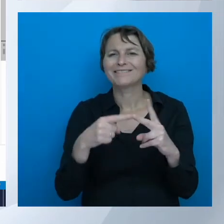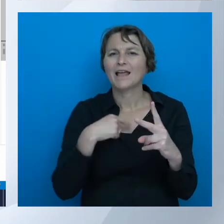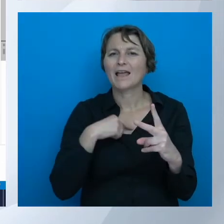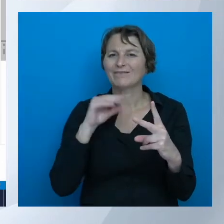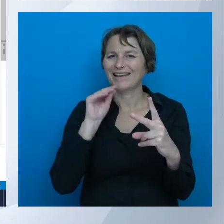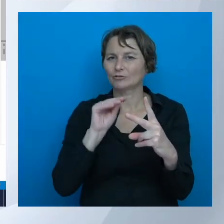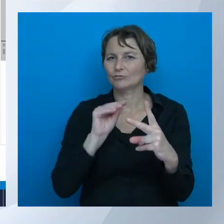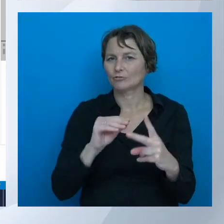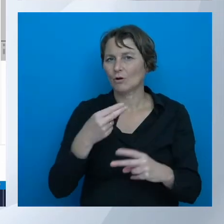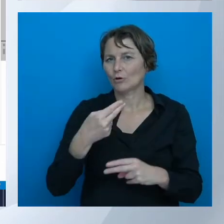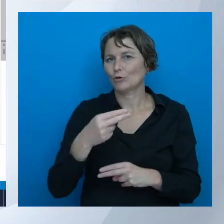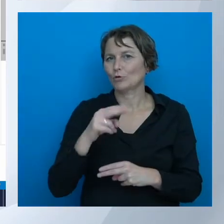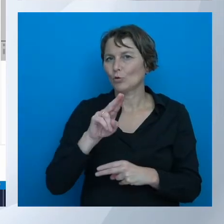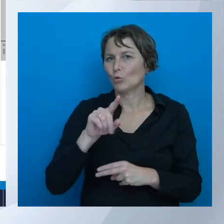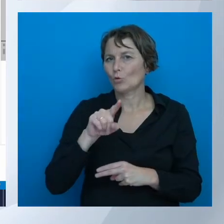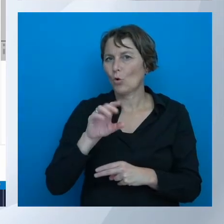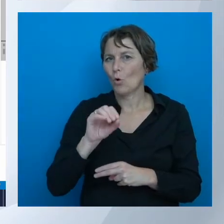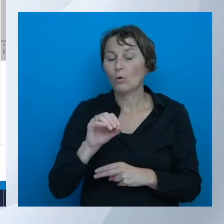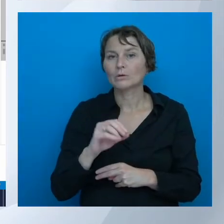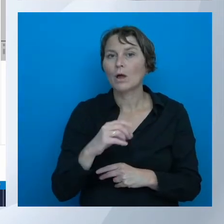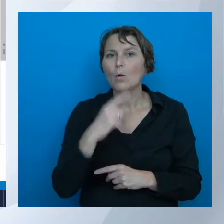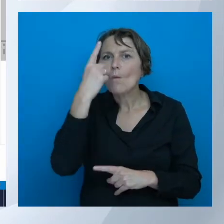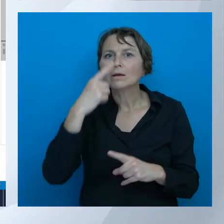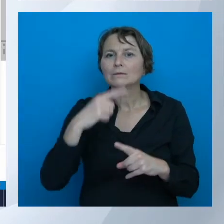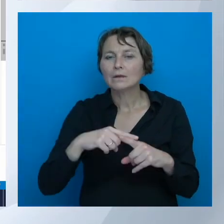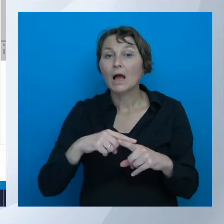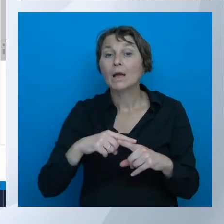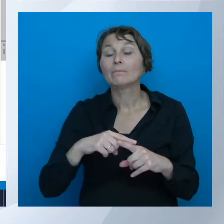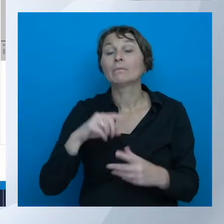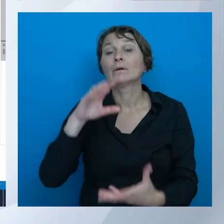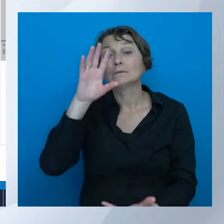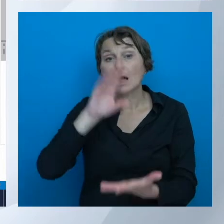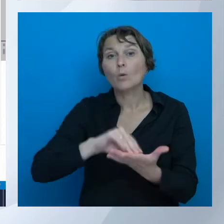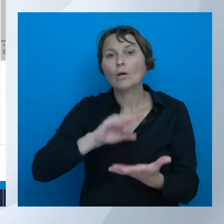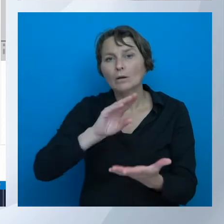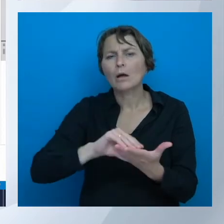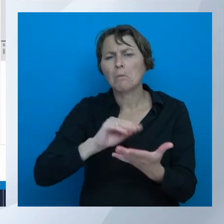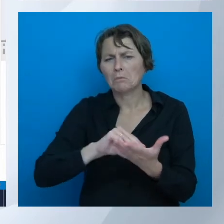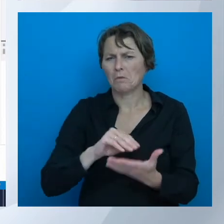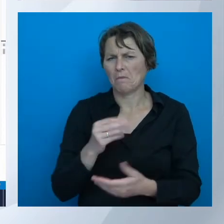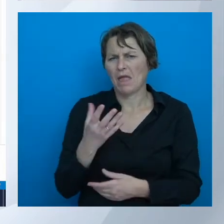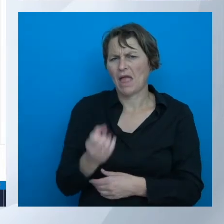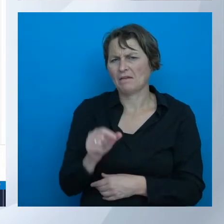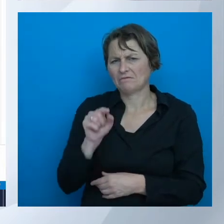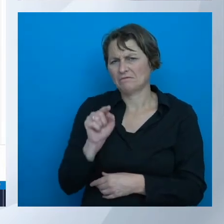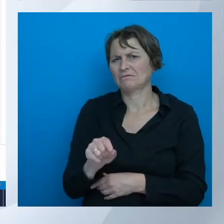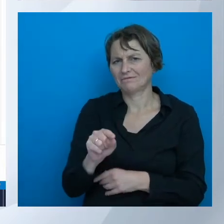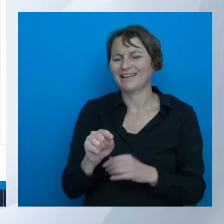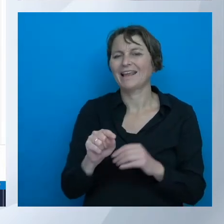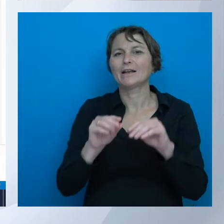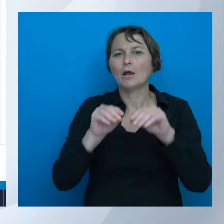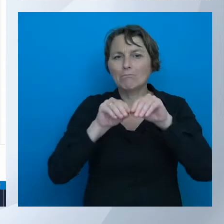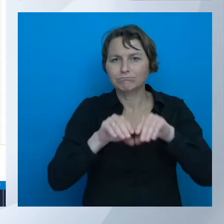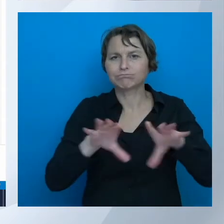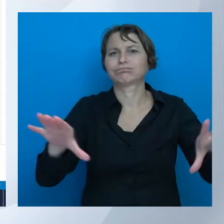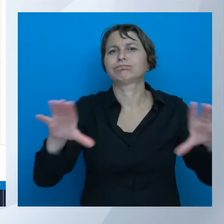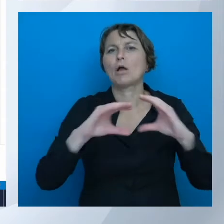it don't need to download it every time. It will still be present in my release pipeline. Now if I go to my